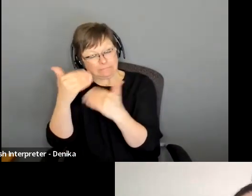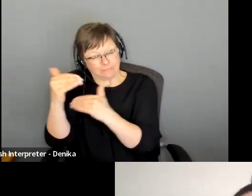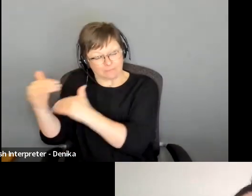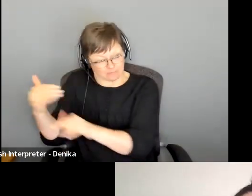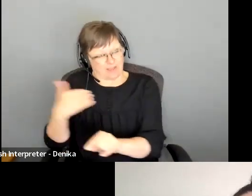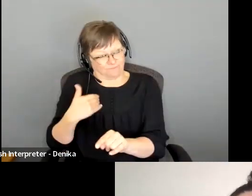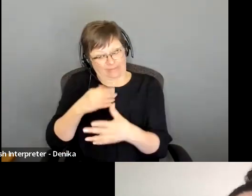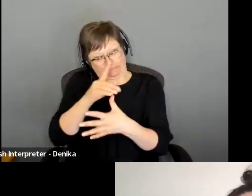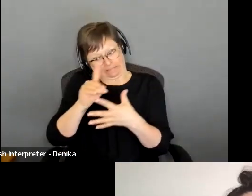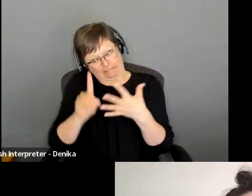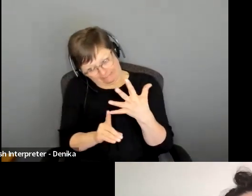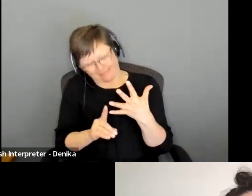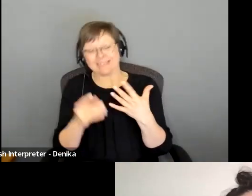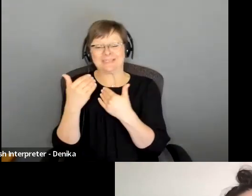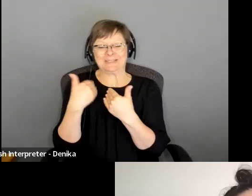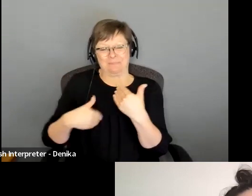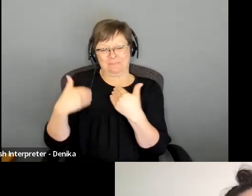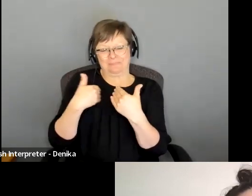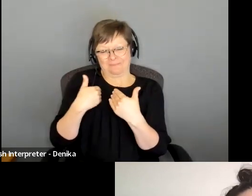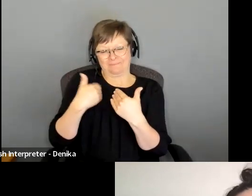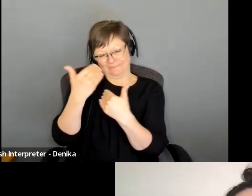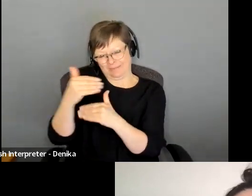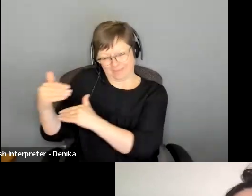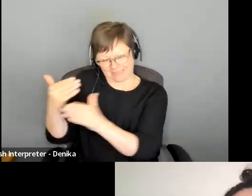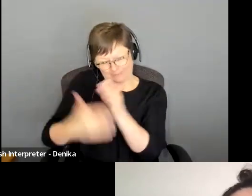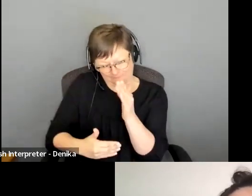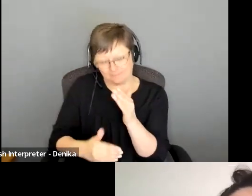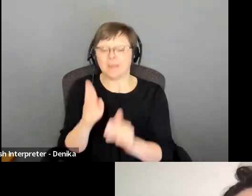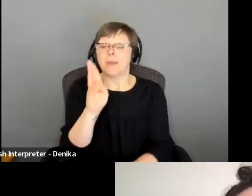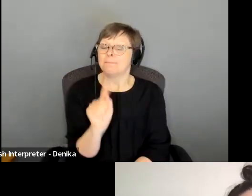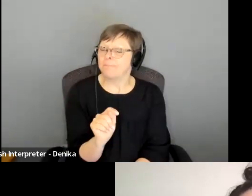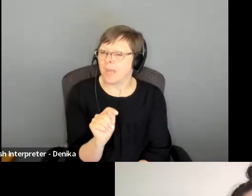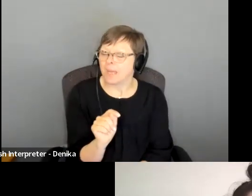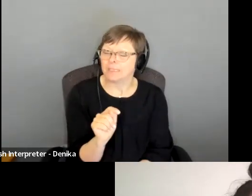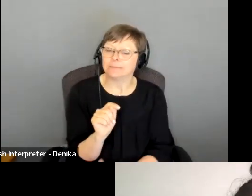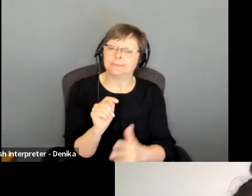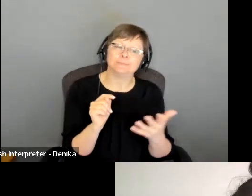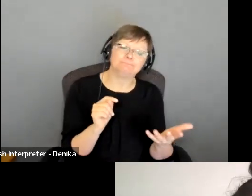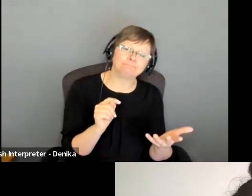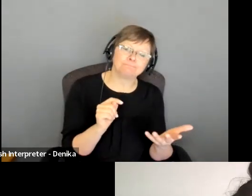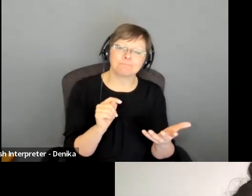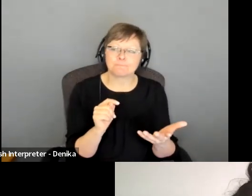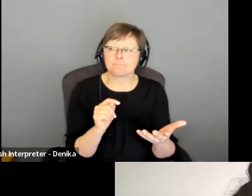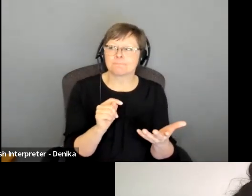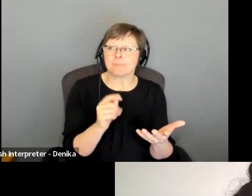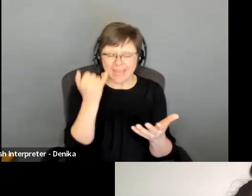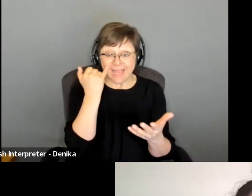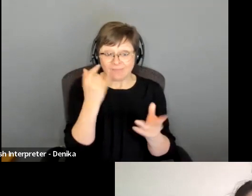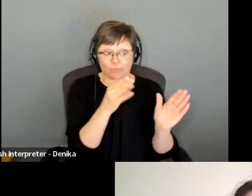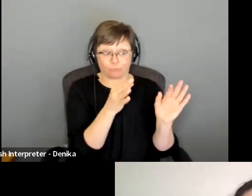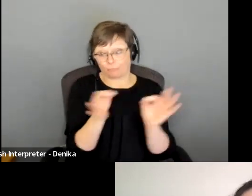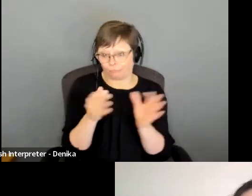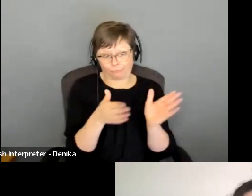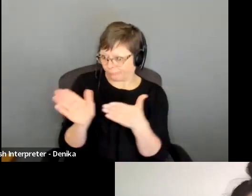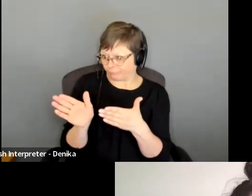as as we progress our accountability, sometimes a distraction is creating space but doesn't actually address what happened and can